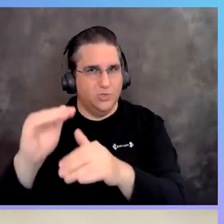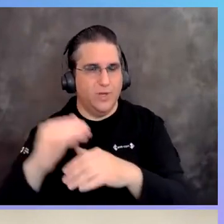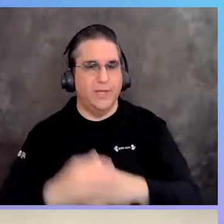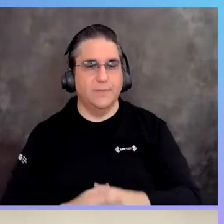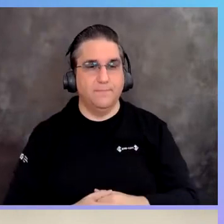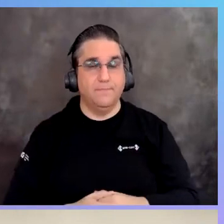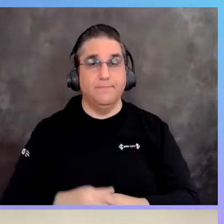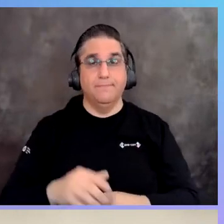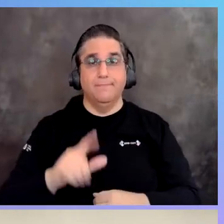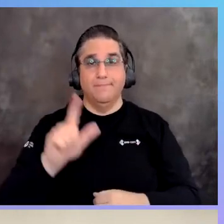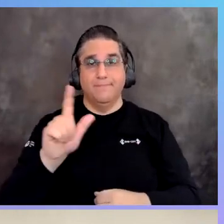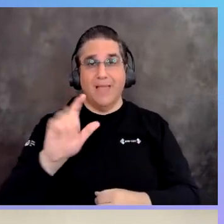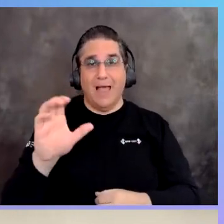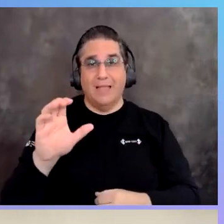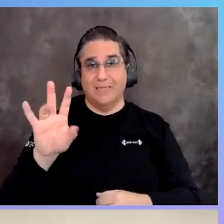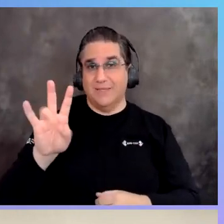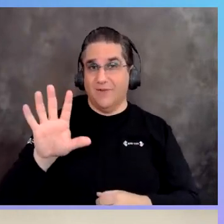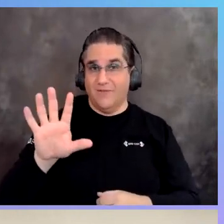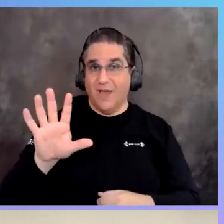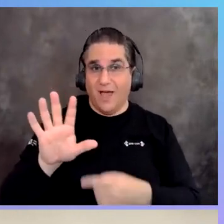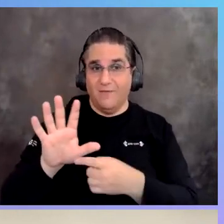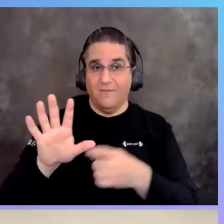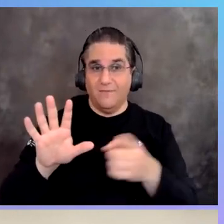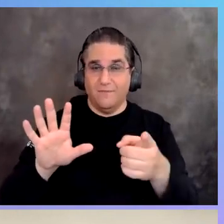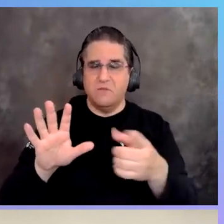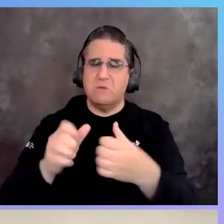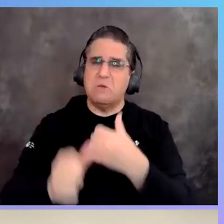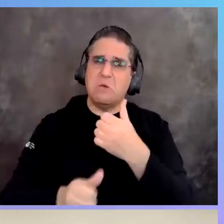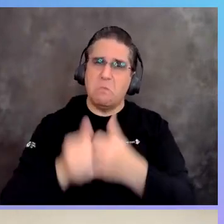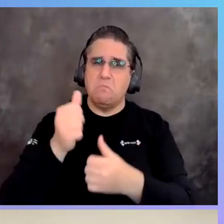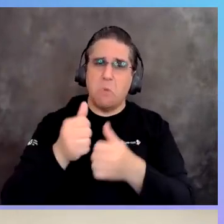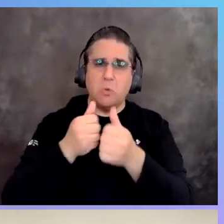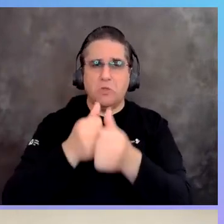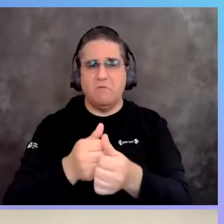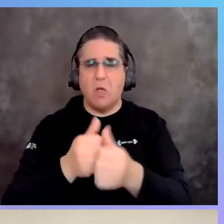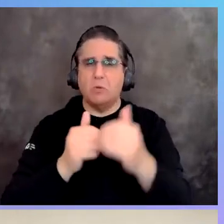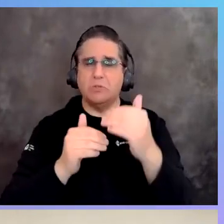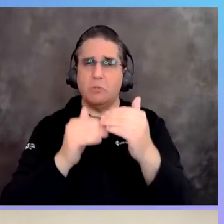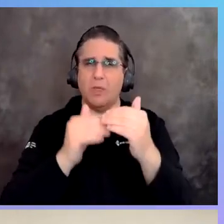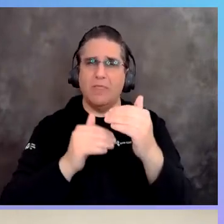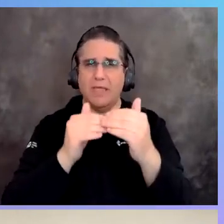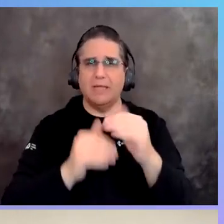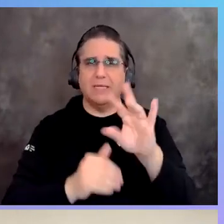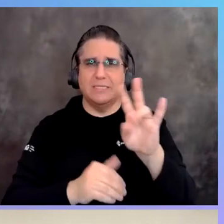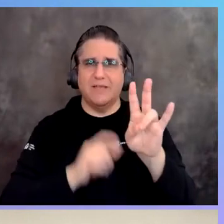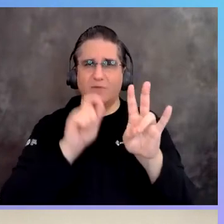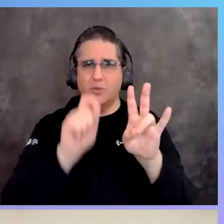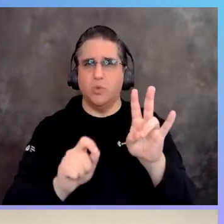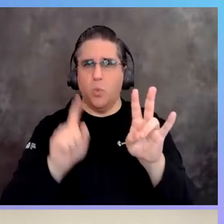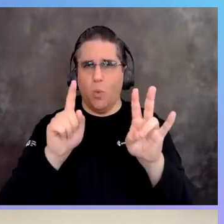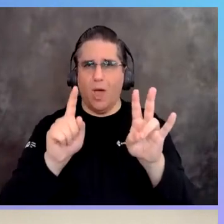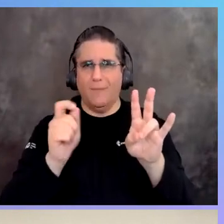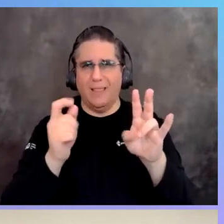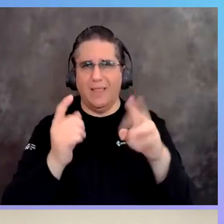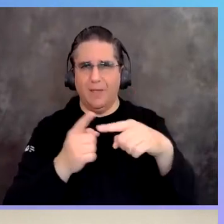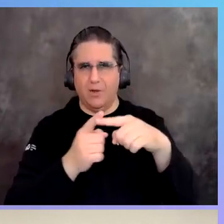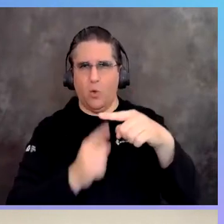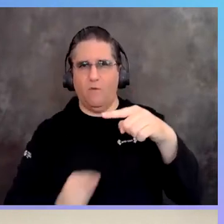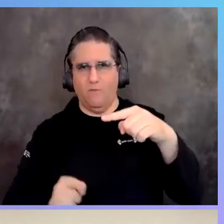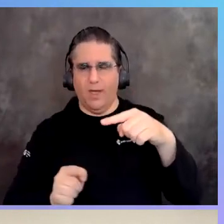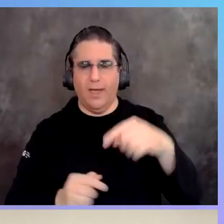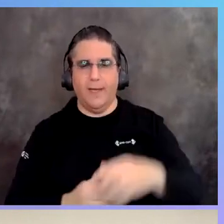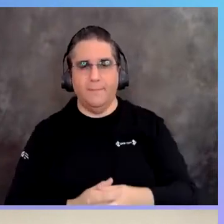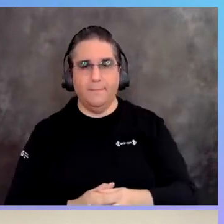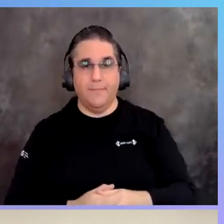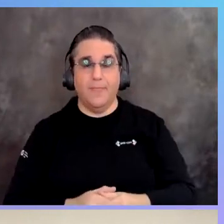LC75, mostly within the 7:1 ratio with just a little bit of overhang. And then lastly, the